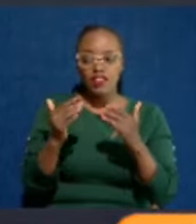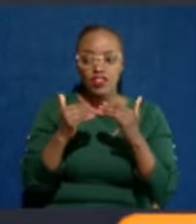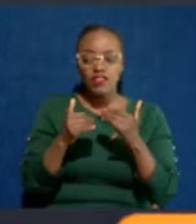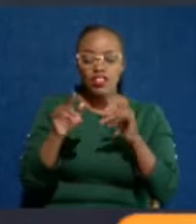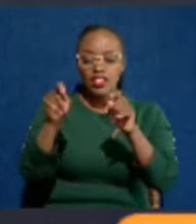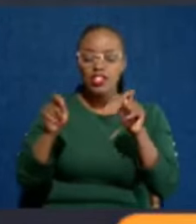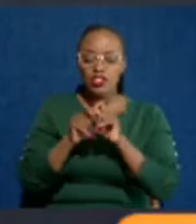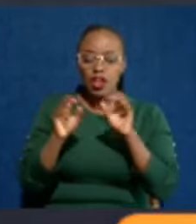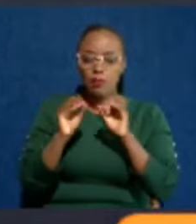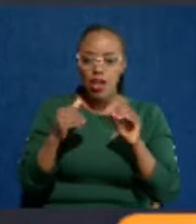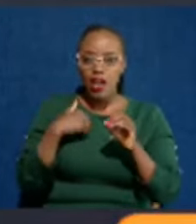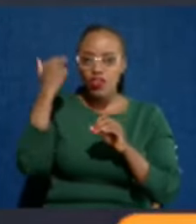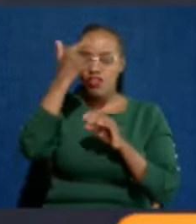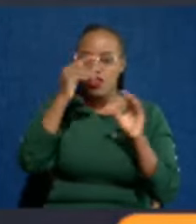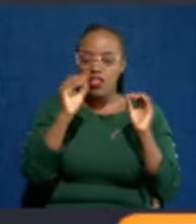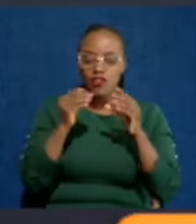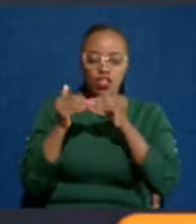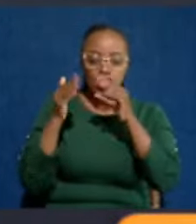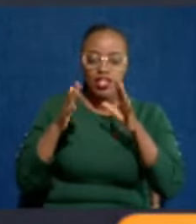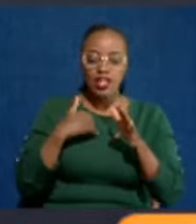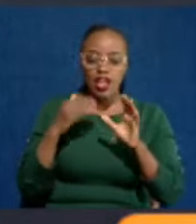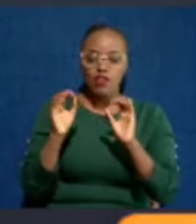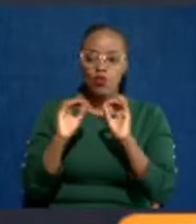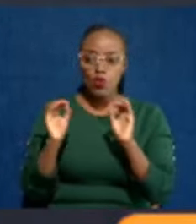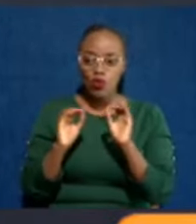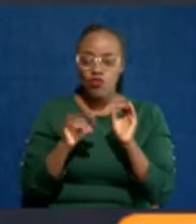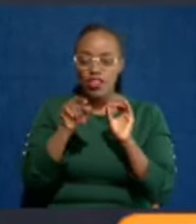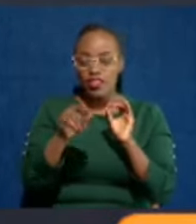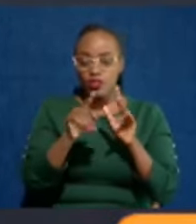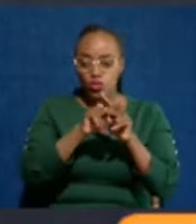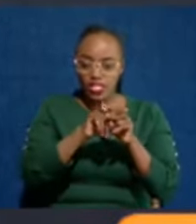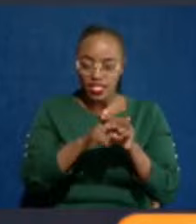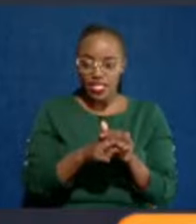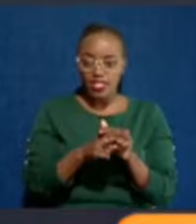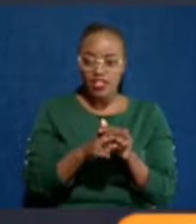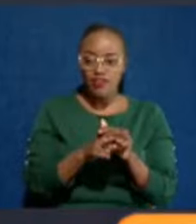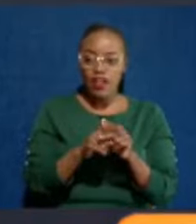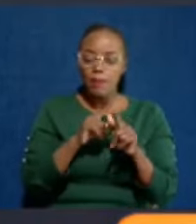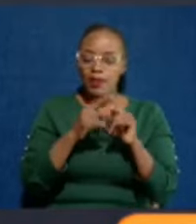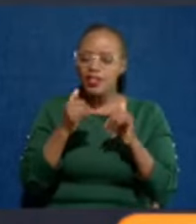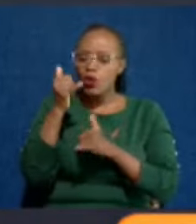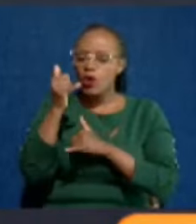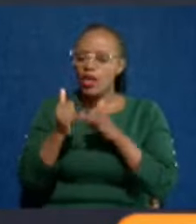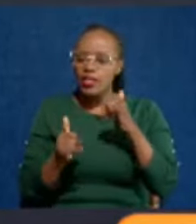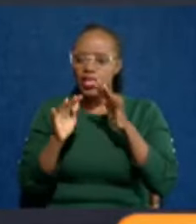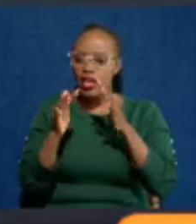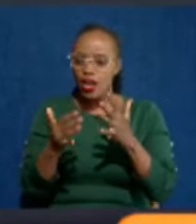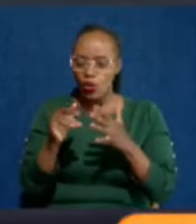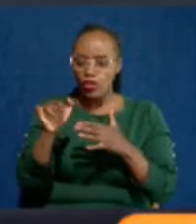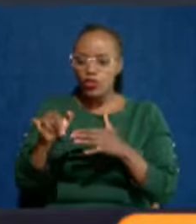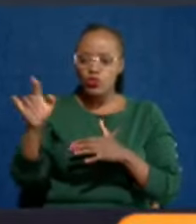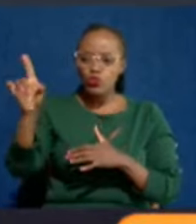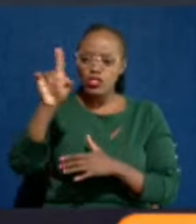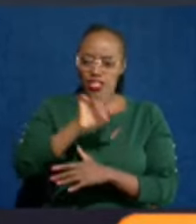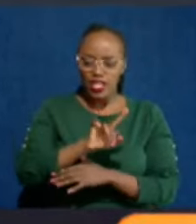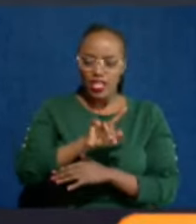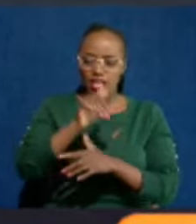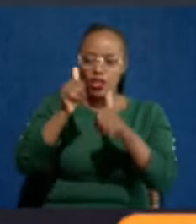tribeless, faceless, leaderless. That was the start. How is it ending on this day,